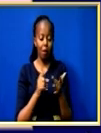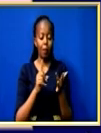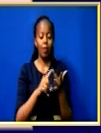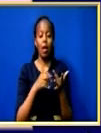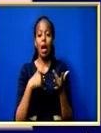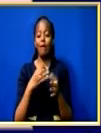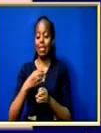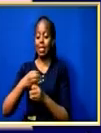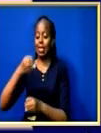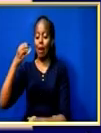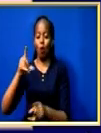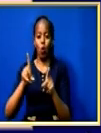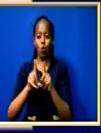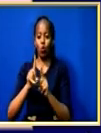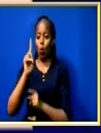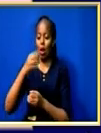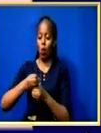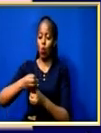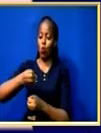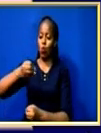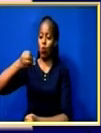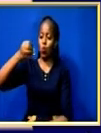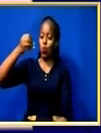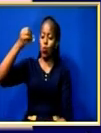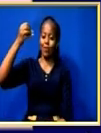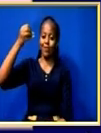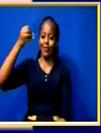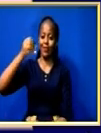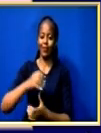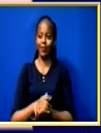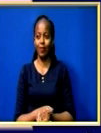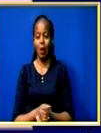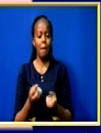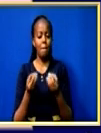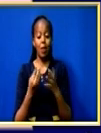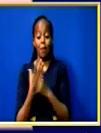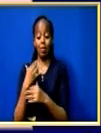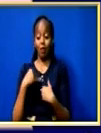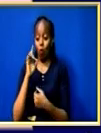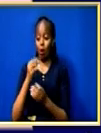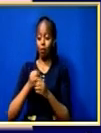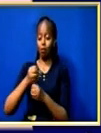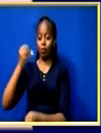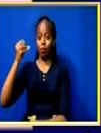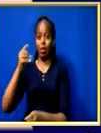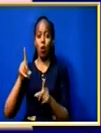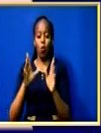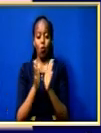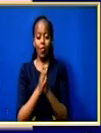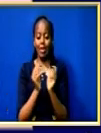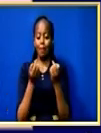stem. Yes. Which is only, most plants you'll find they have one stem. Yeah. With